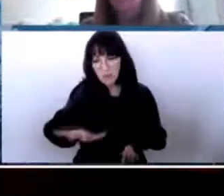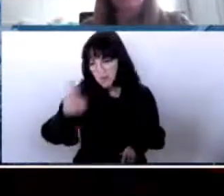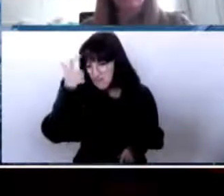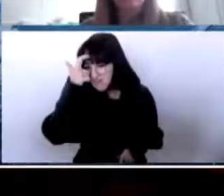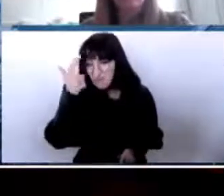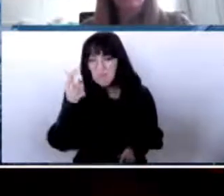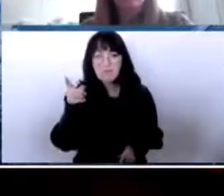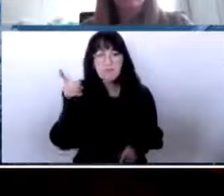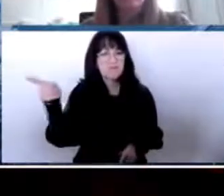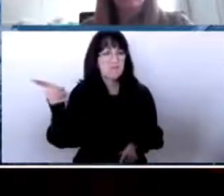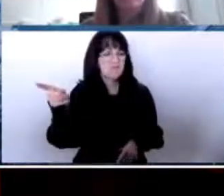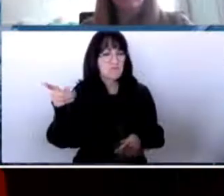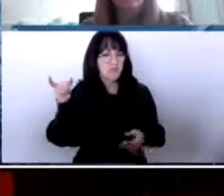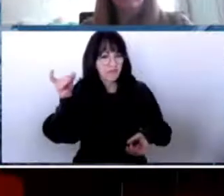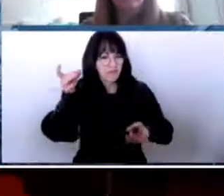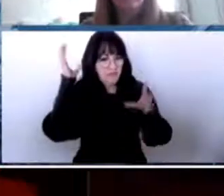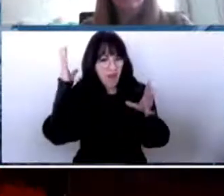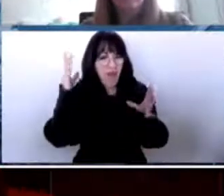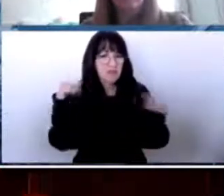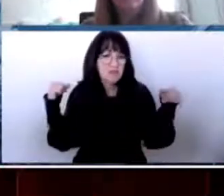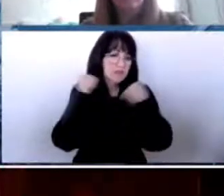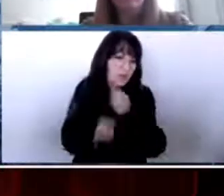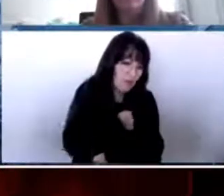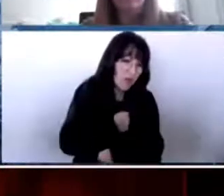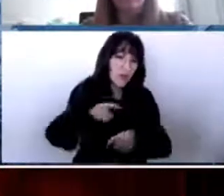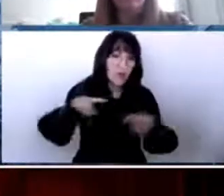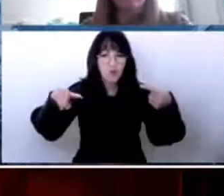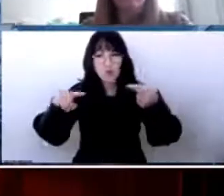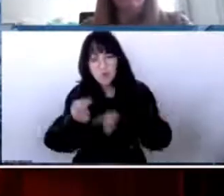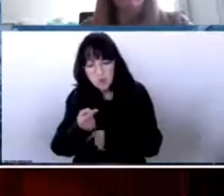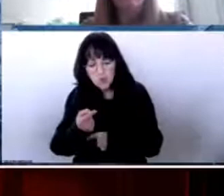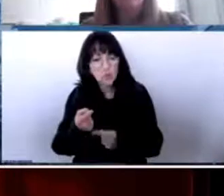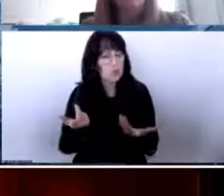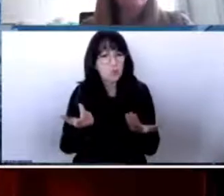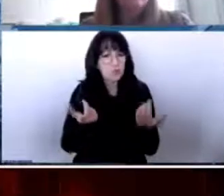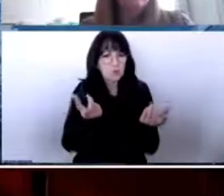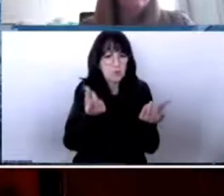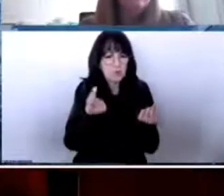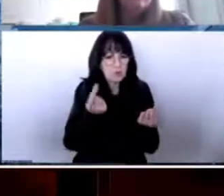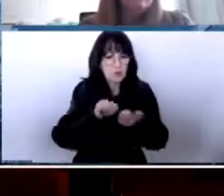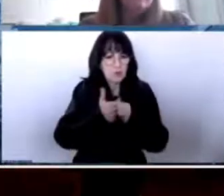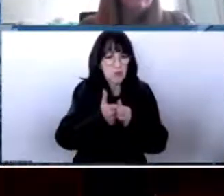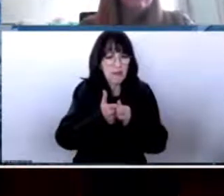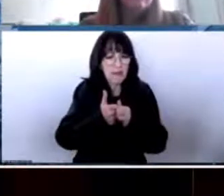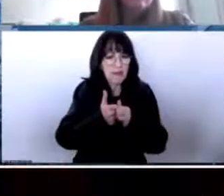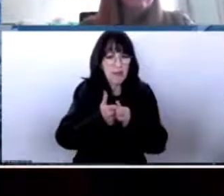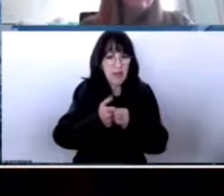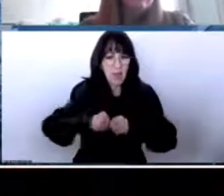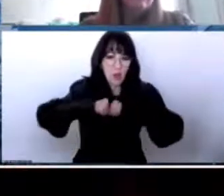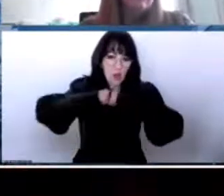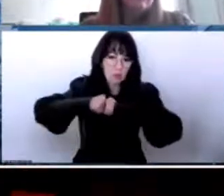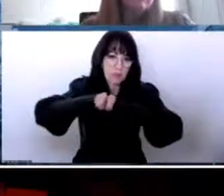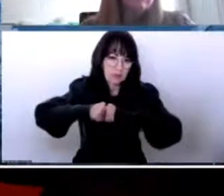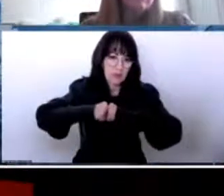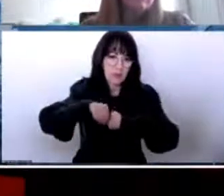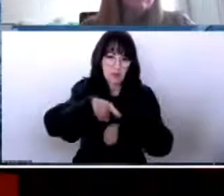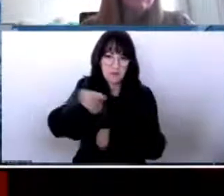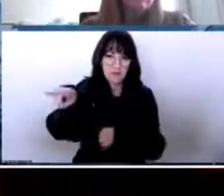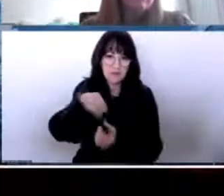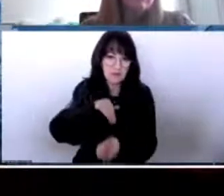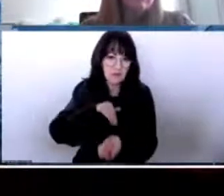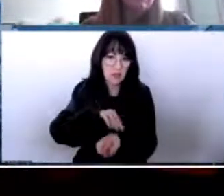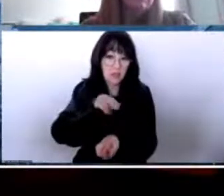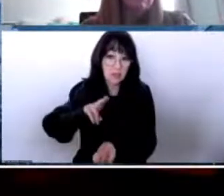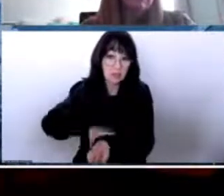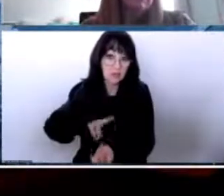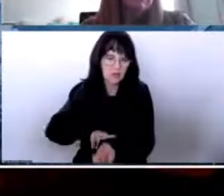workers at these testing and vaccination sites? AJ, any thoughts on that one? Yeah, no, I think we're